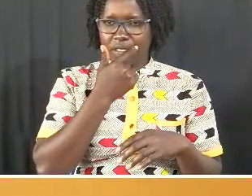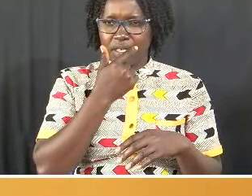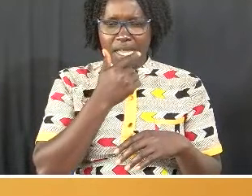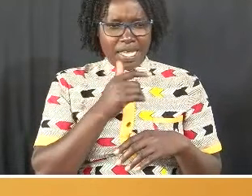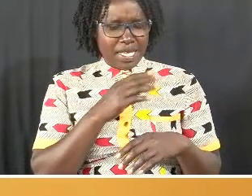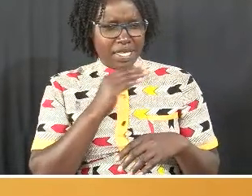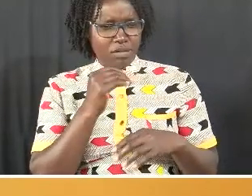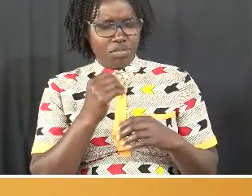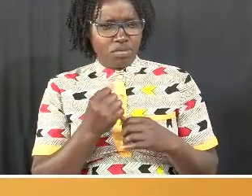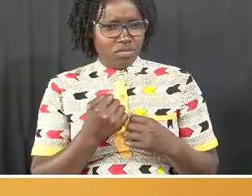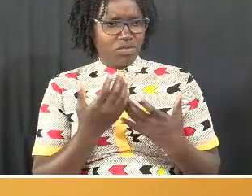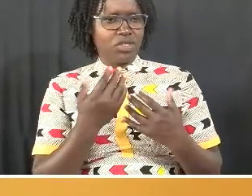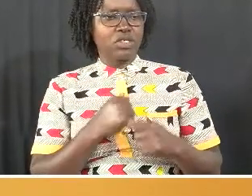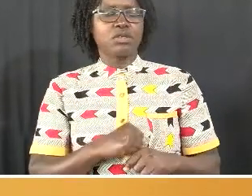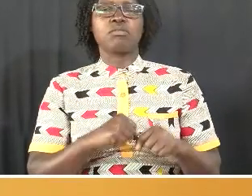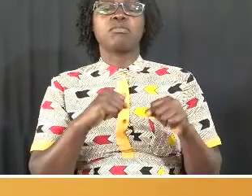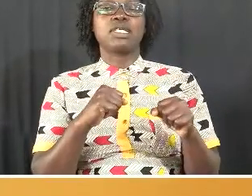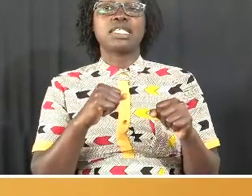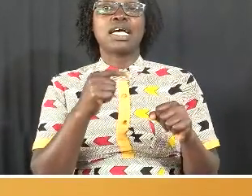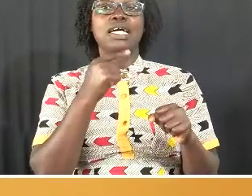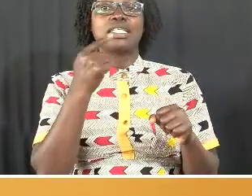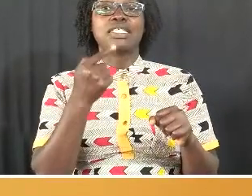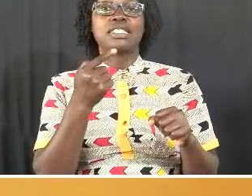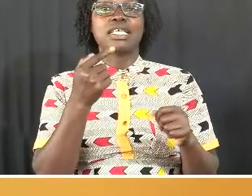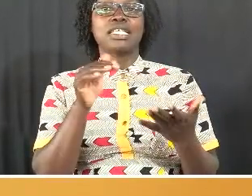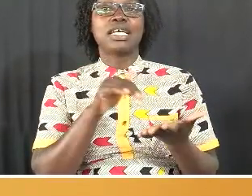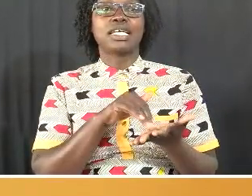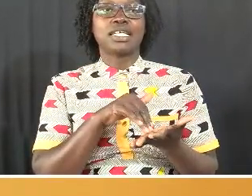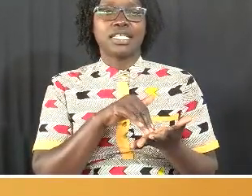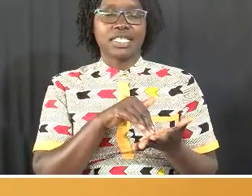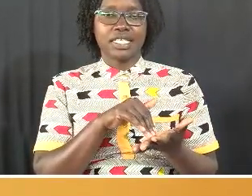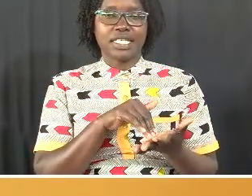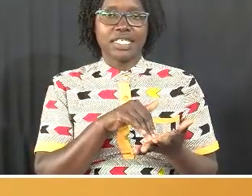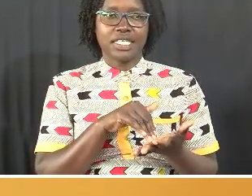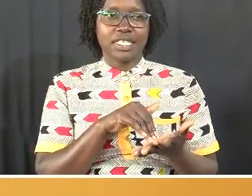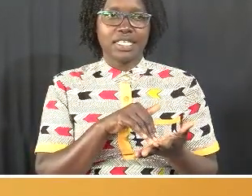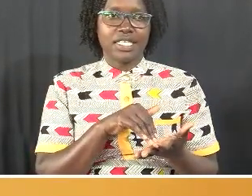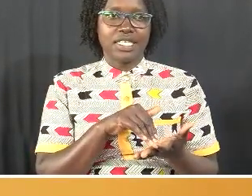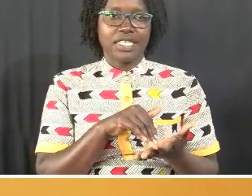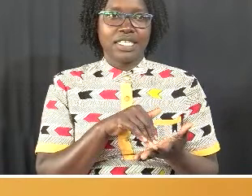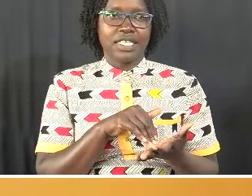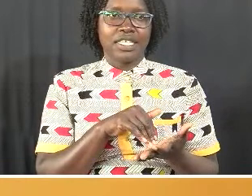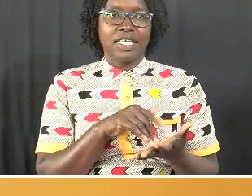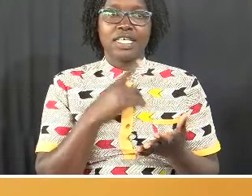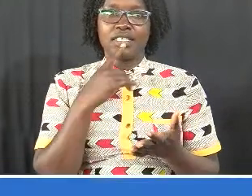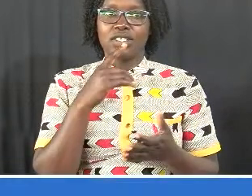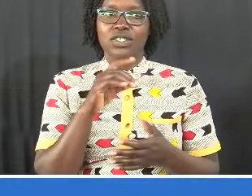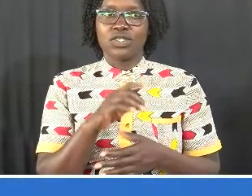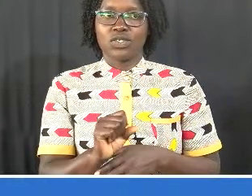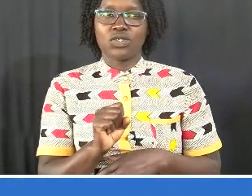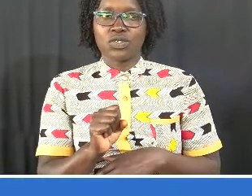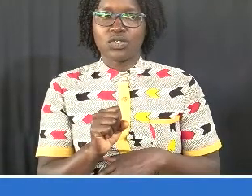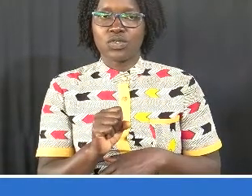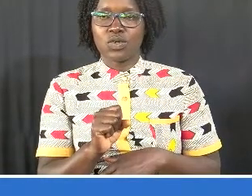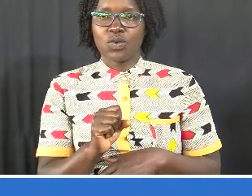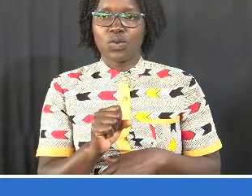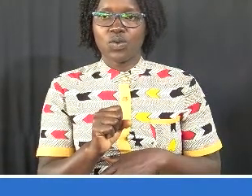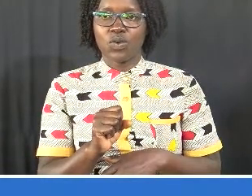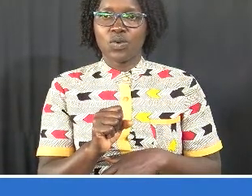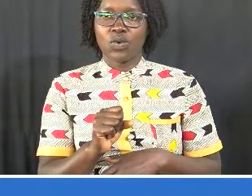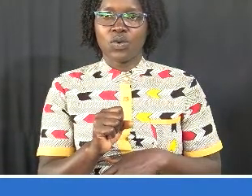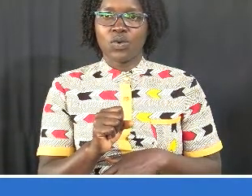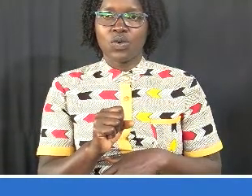master, and he said again to him, So he, trembling